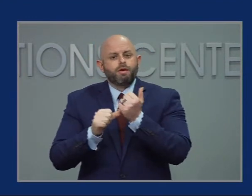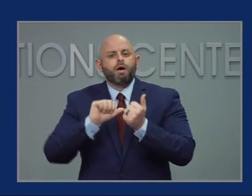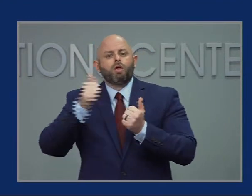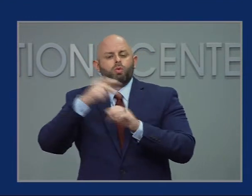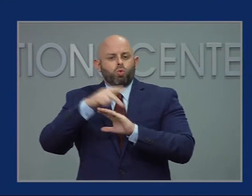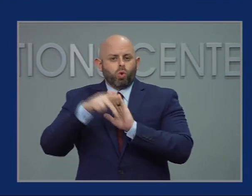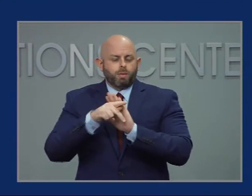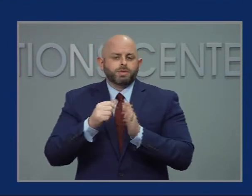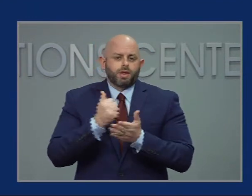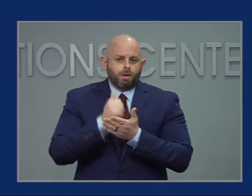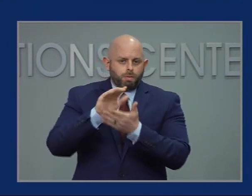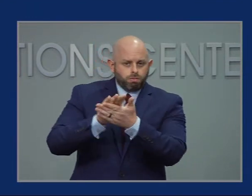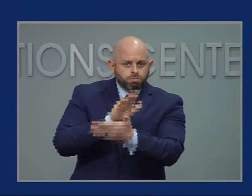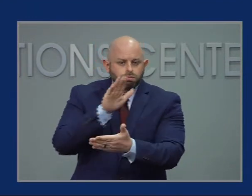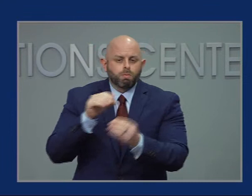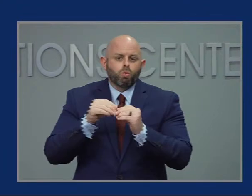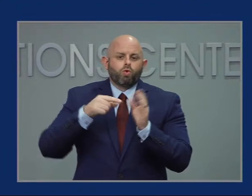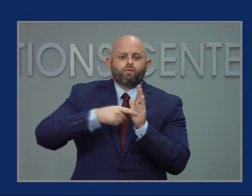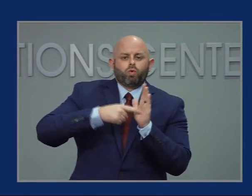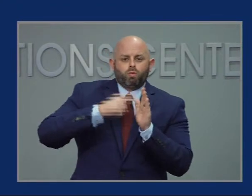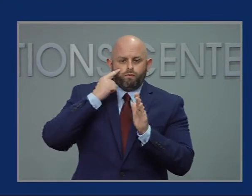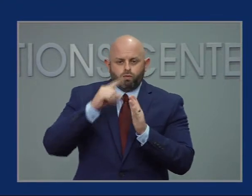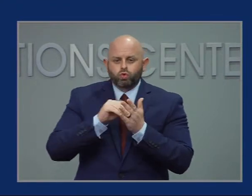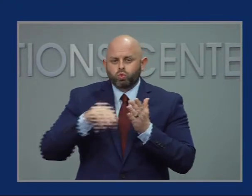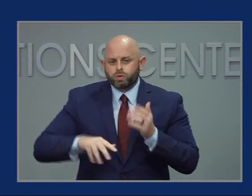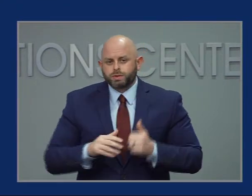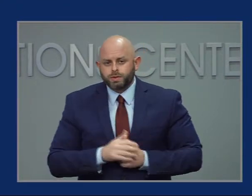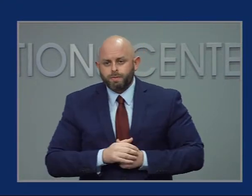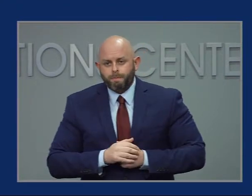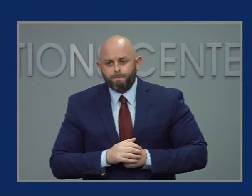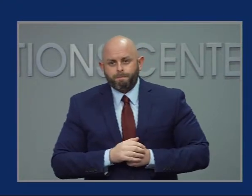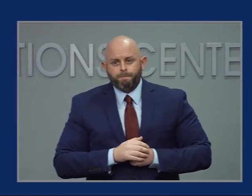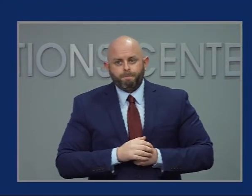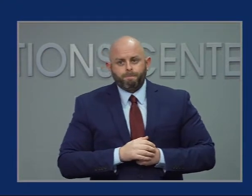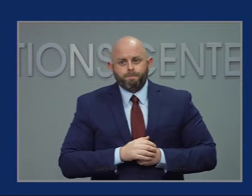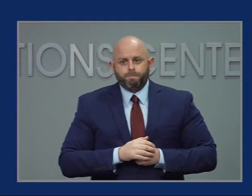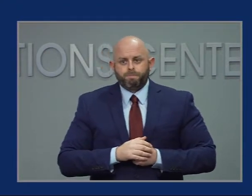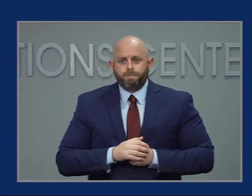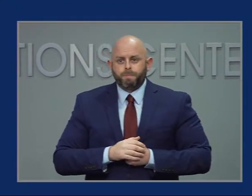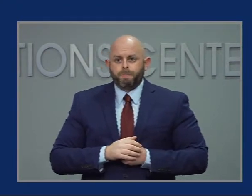make higher education affordable for students.